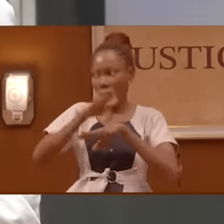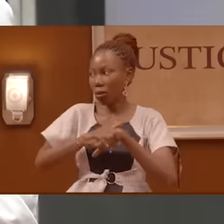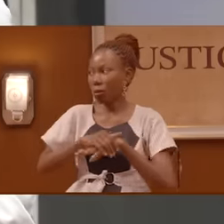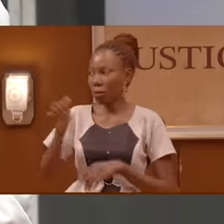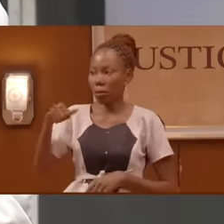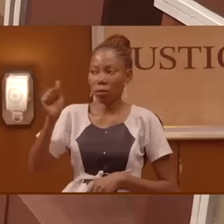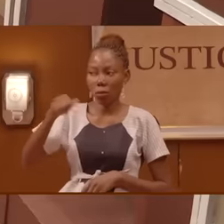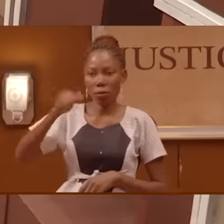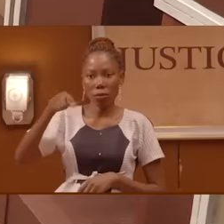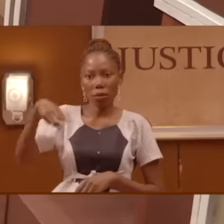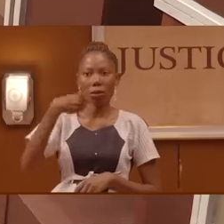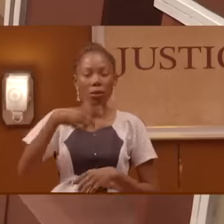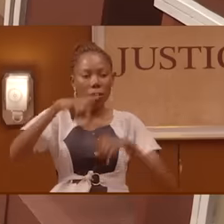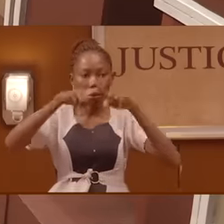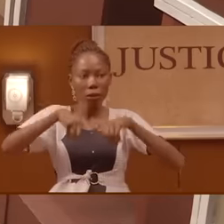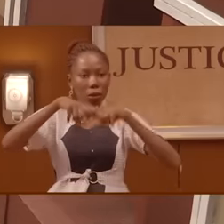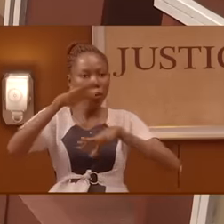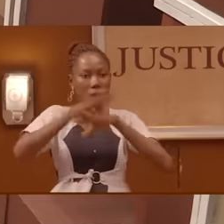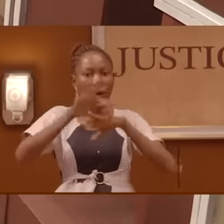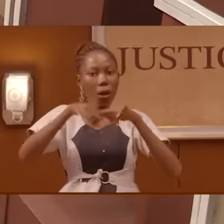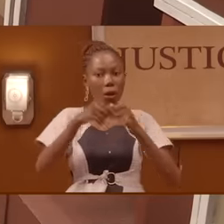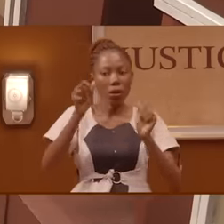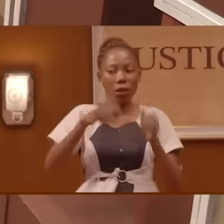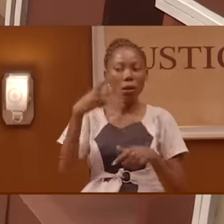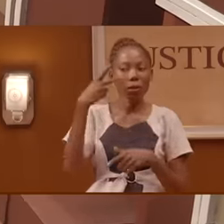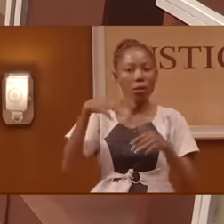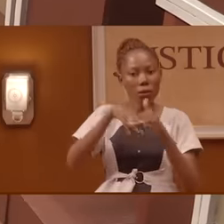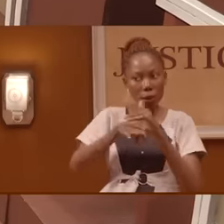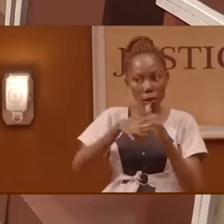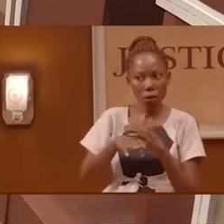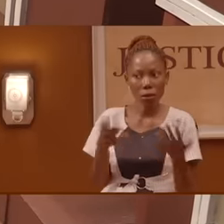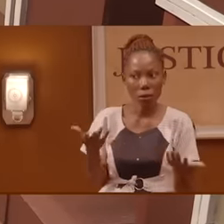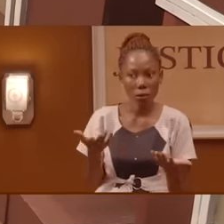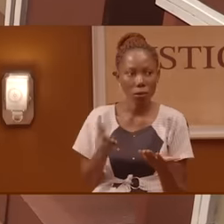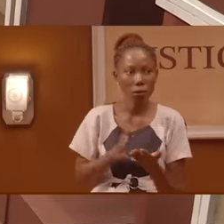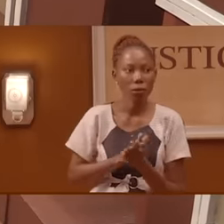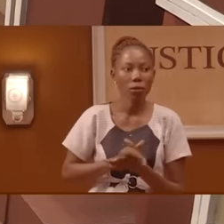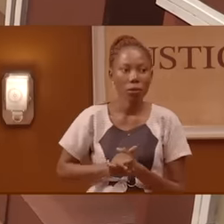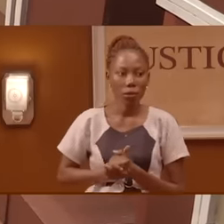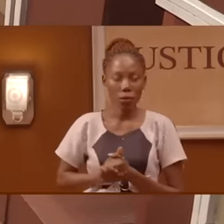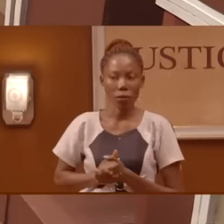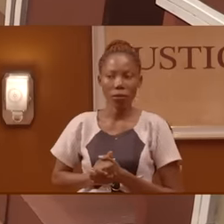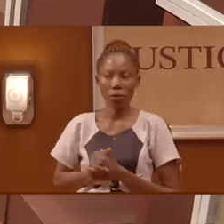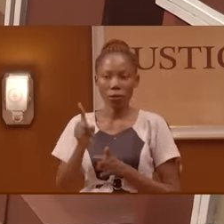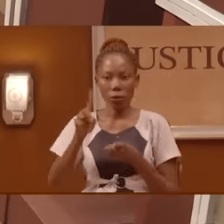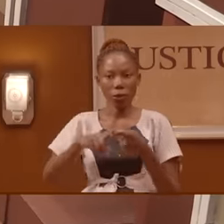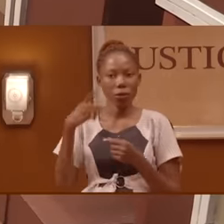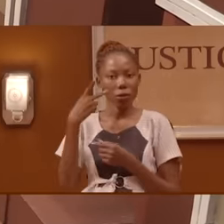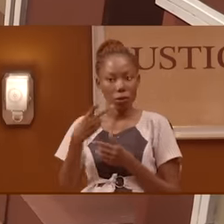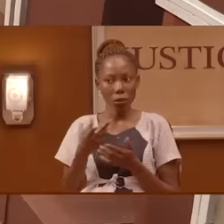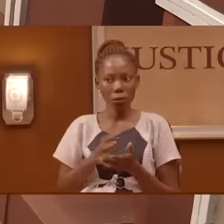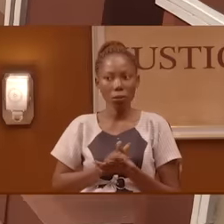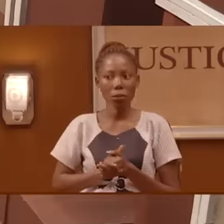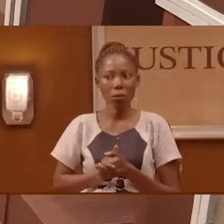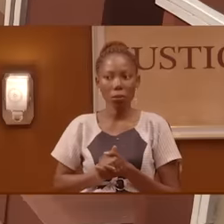see. Because you see, I'll tell you one thing. Everything you have said, even the allegation, let me just listen to him first so that we hear his own side of the story.